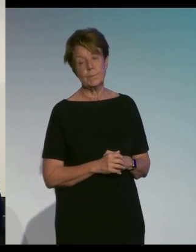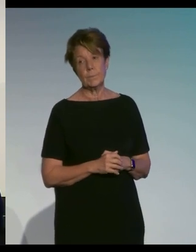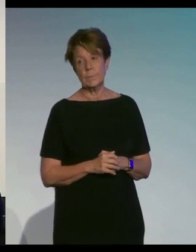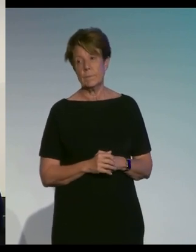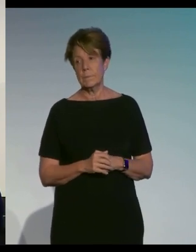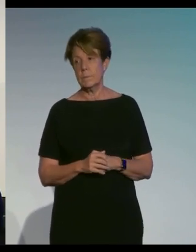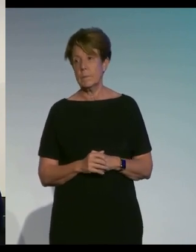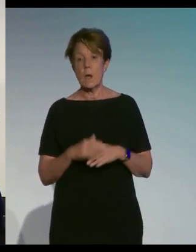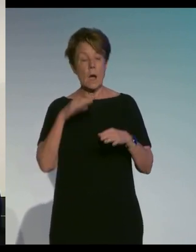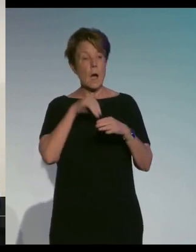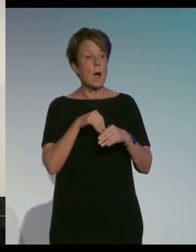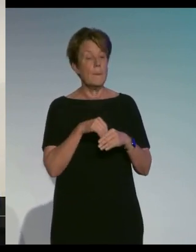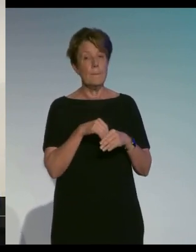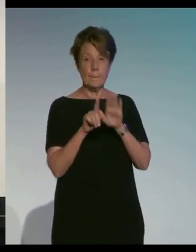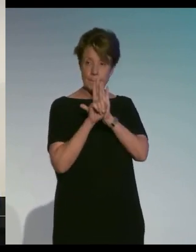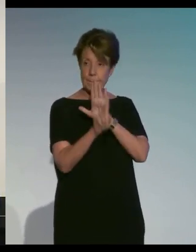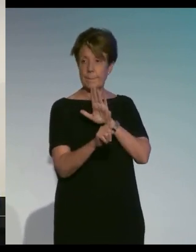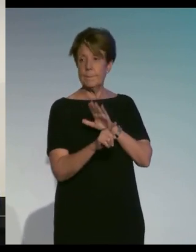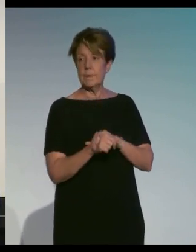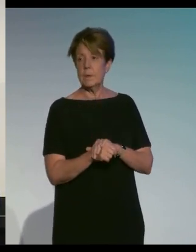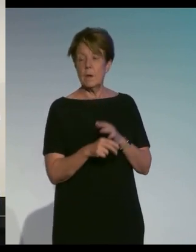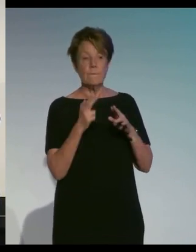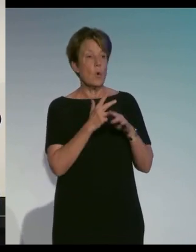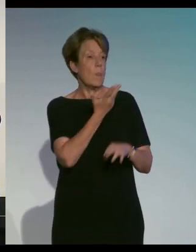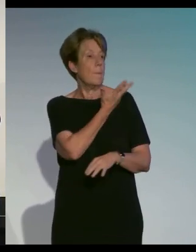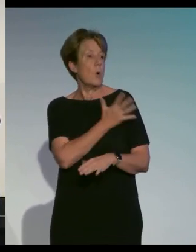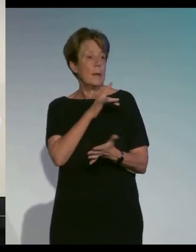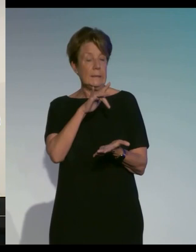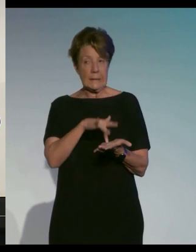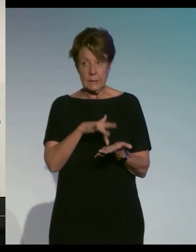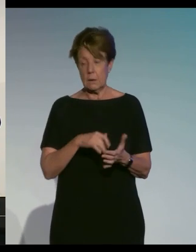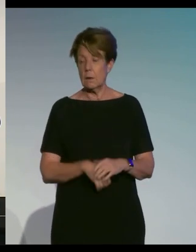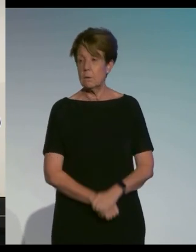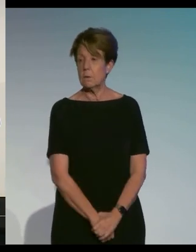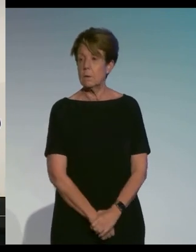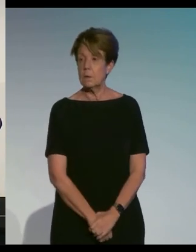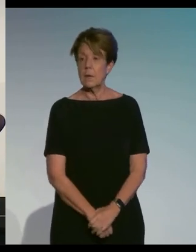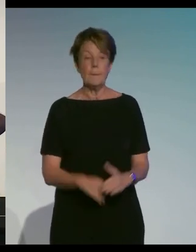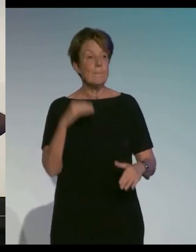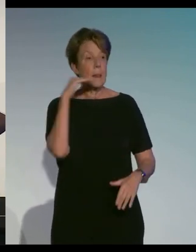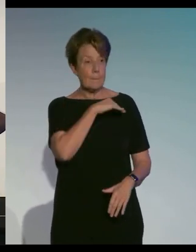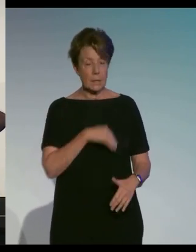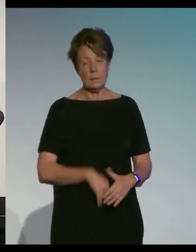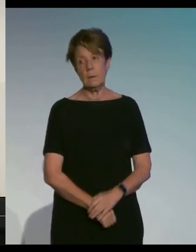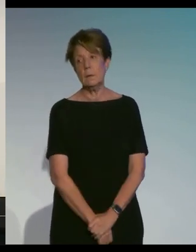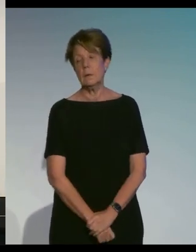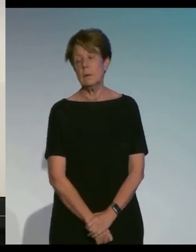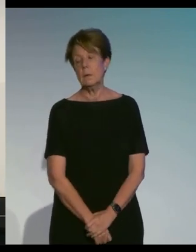an ambassador for the Pride Centre in Melbourne.